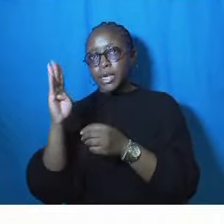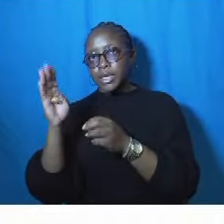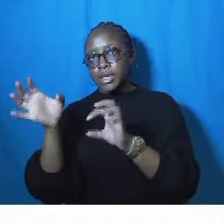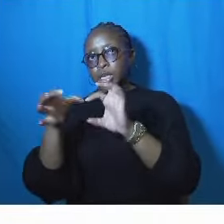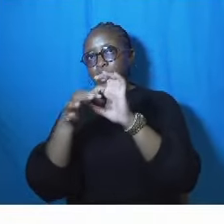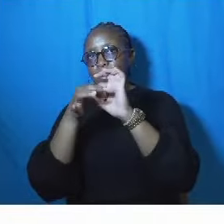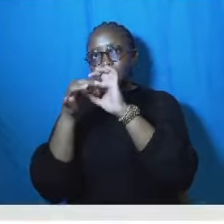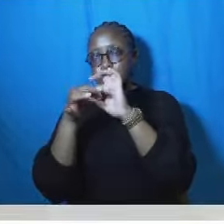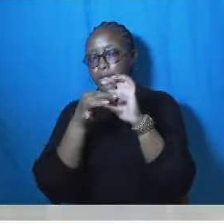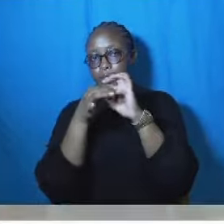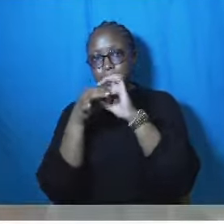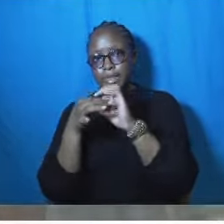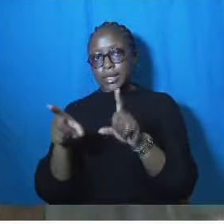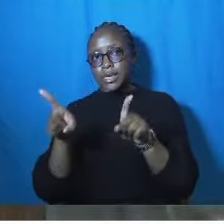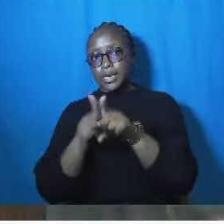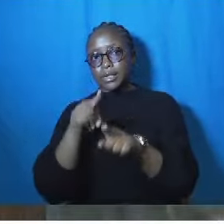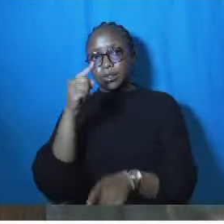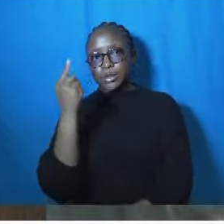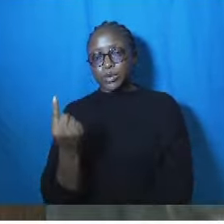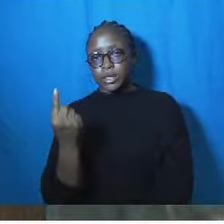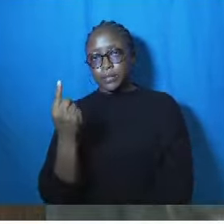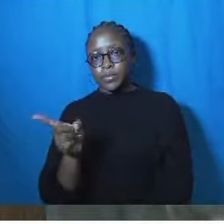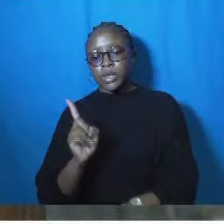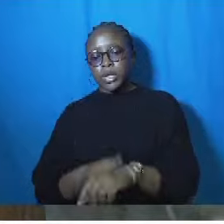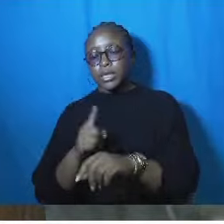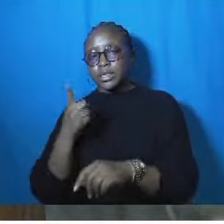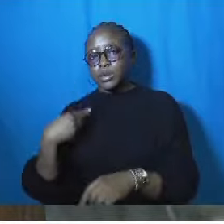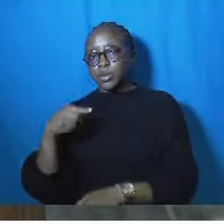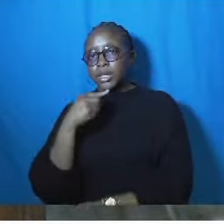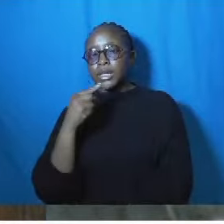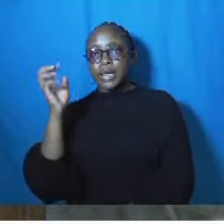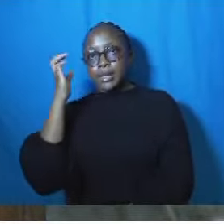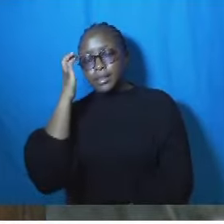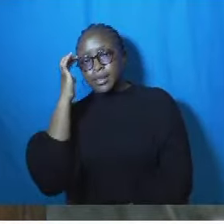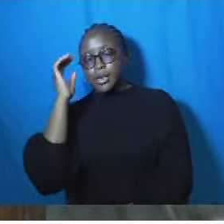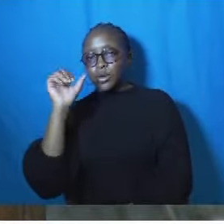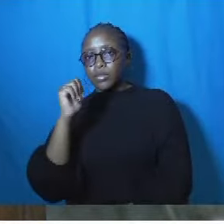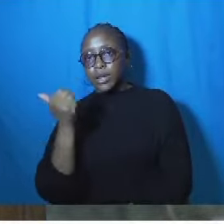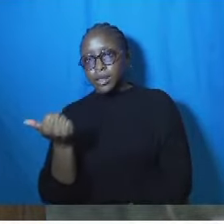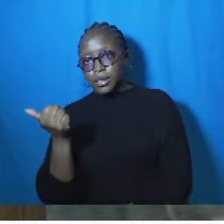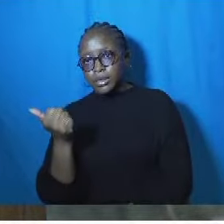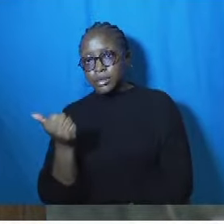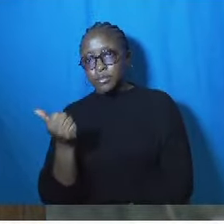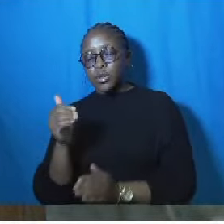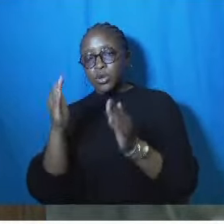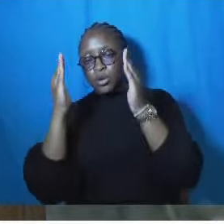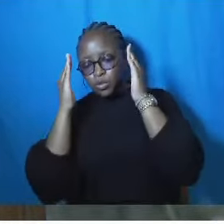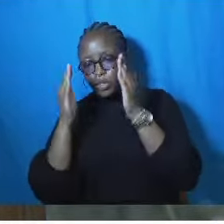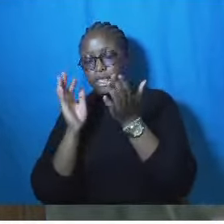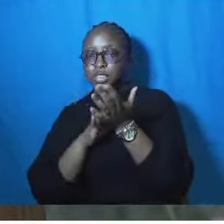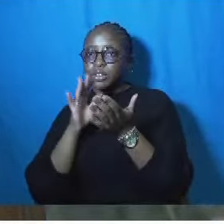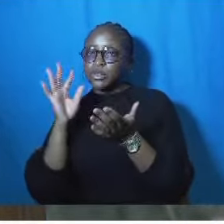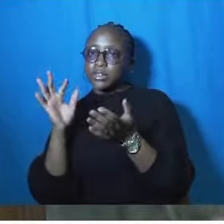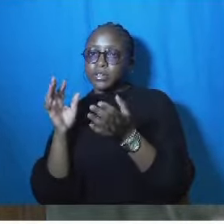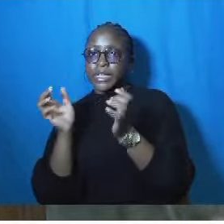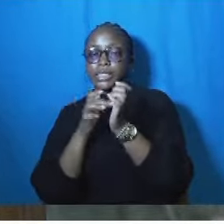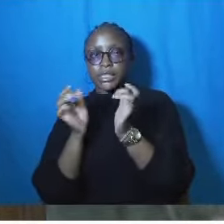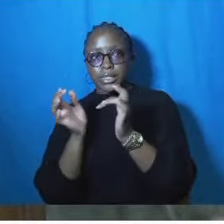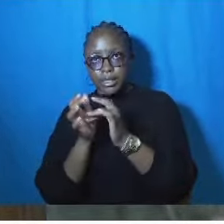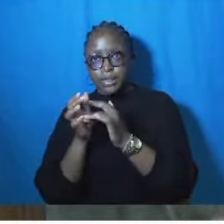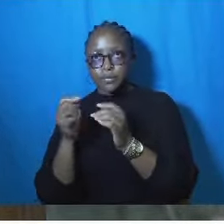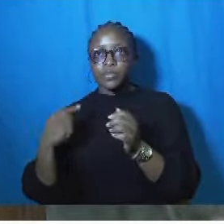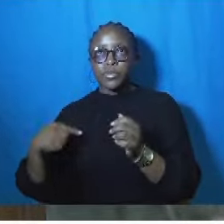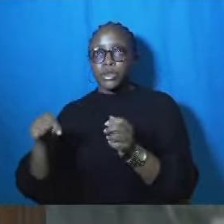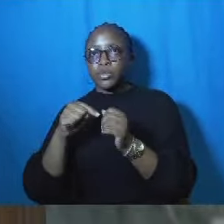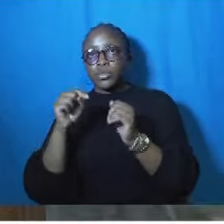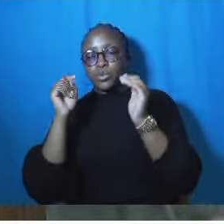So when we think of others before ourselves and focus on glorifying our Lord Jesus, we shall make